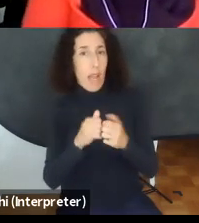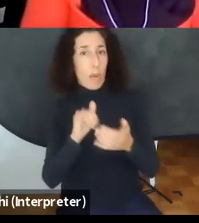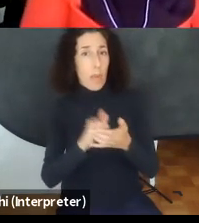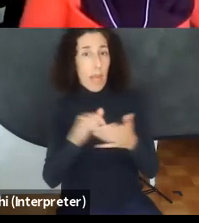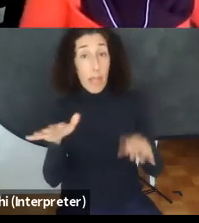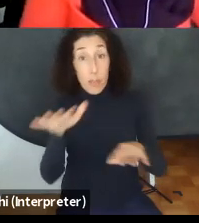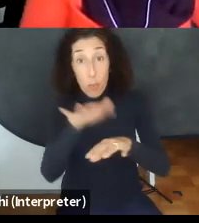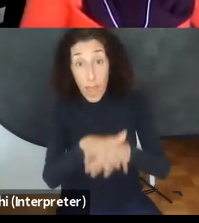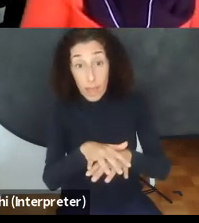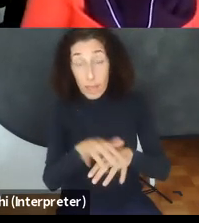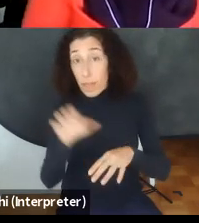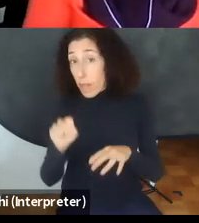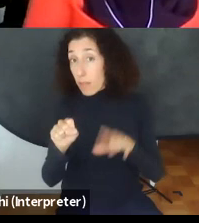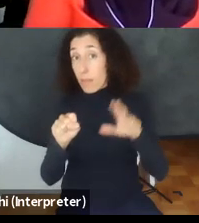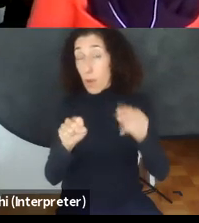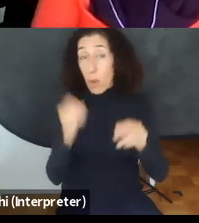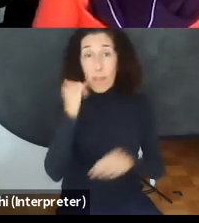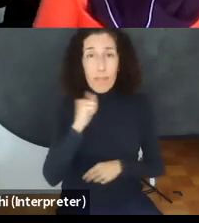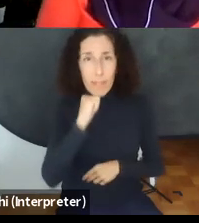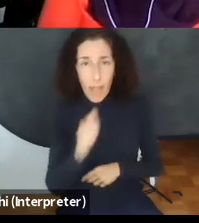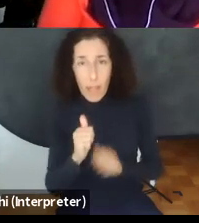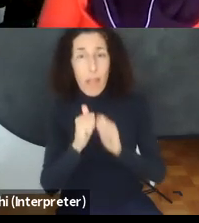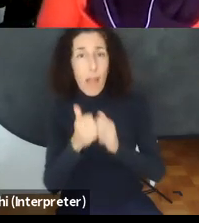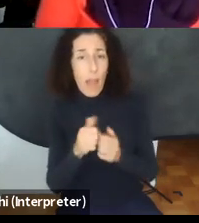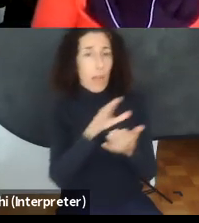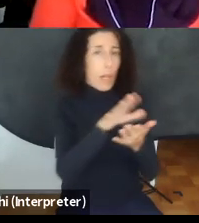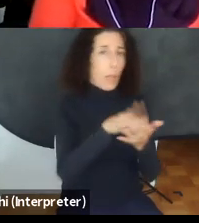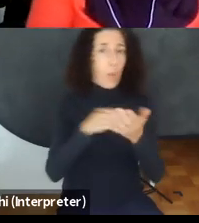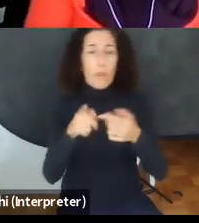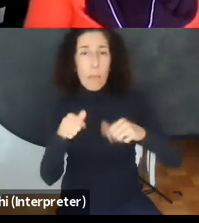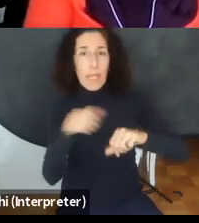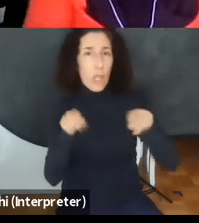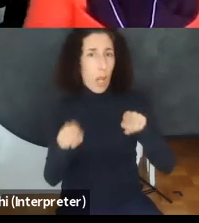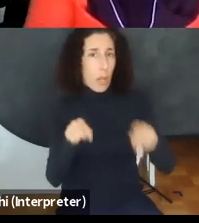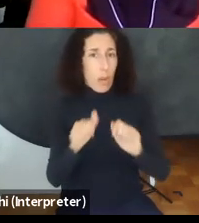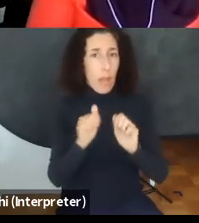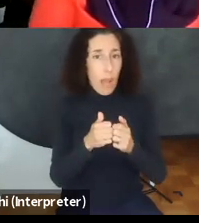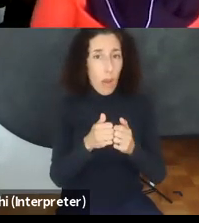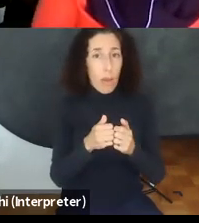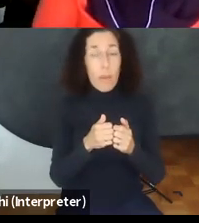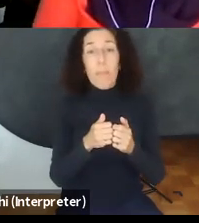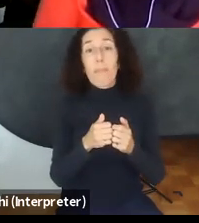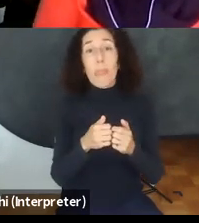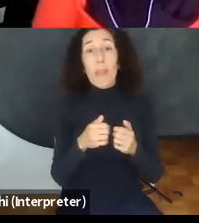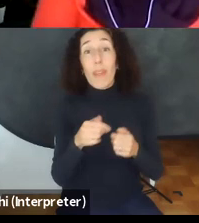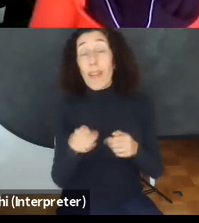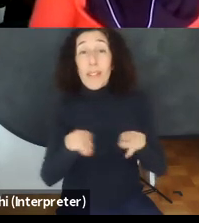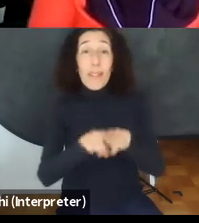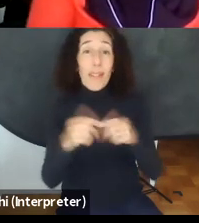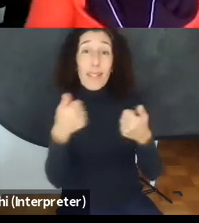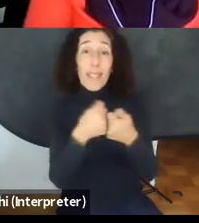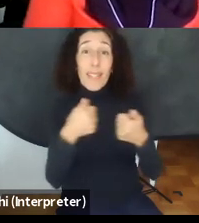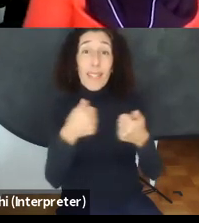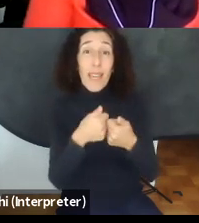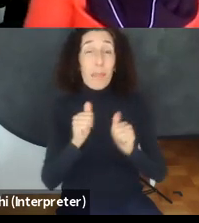and what each might have to learn from the other. So I'm going to, as they do in the game shows, make this a toss-up